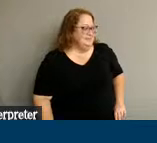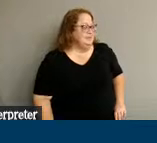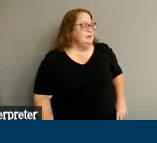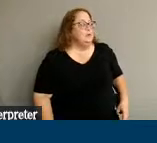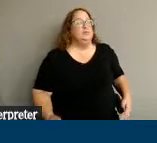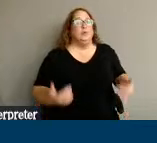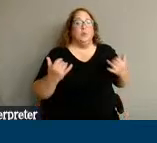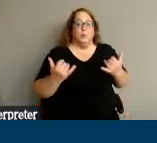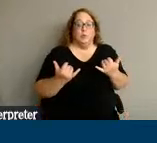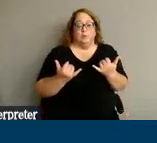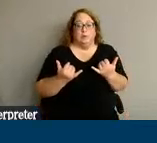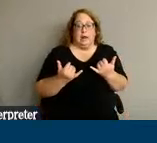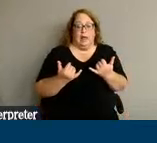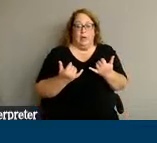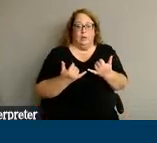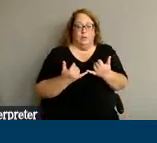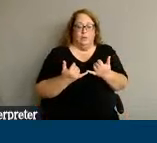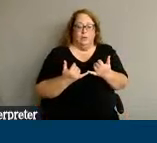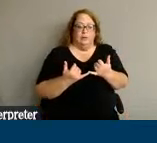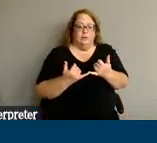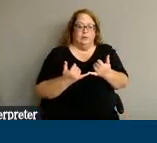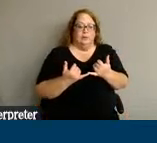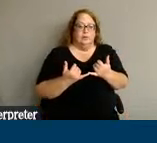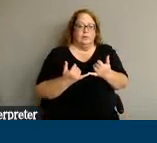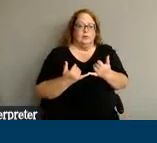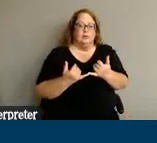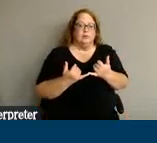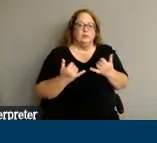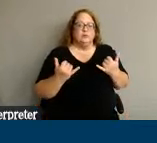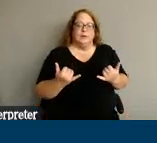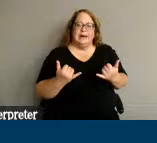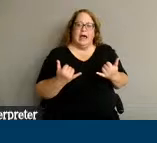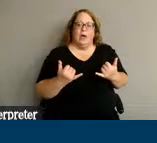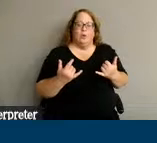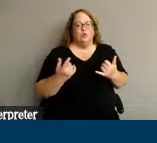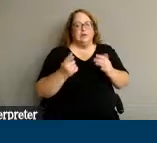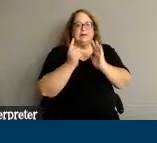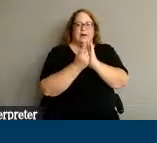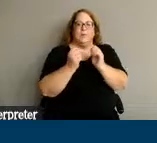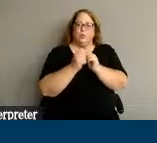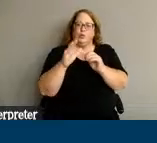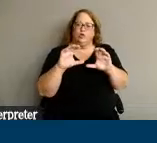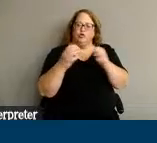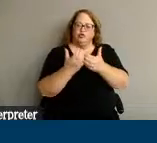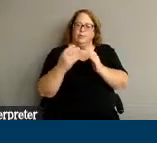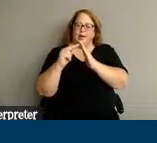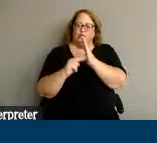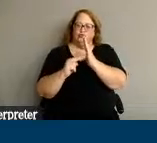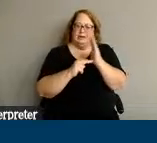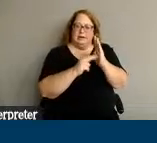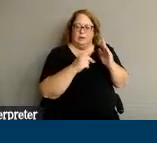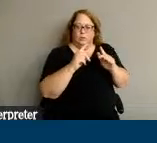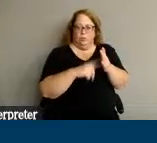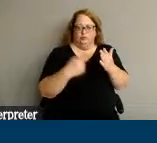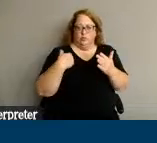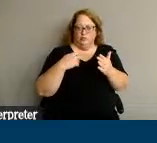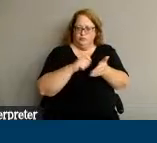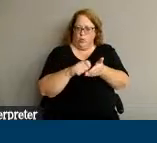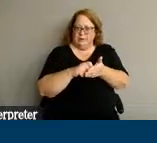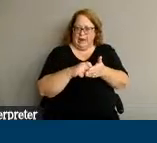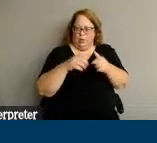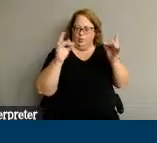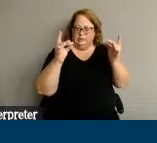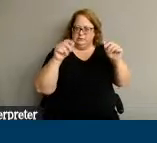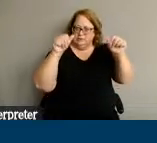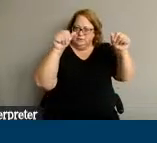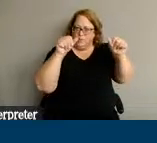So within that group that you, All right, so what we would like you to do is take a moment with your group and read what you have on those Post-its,